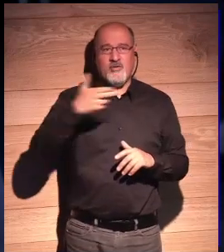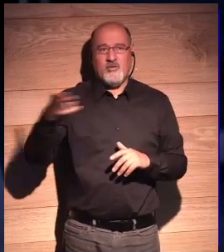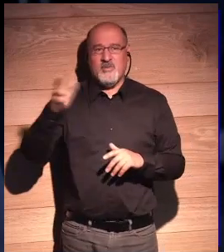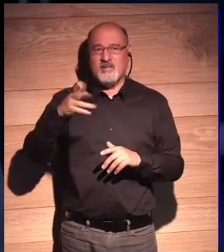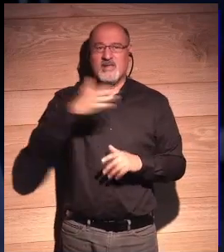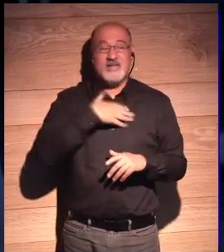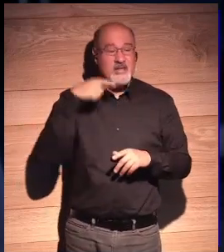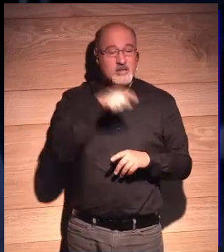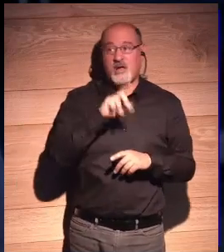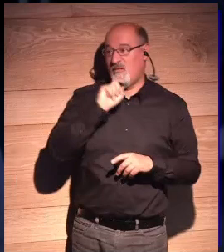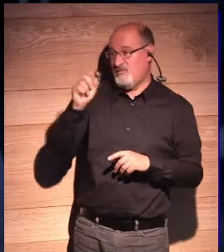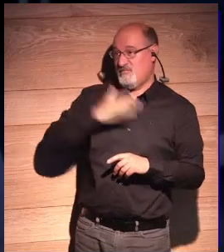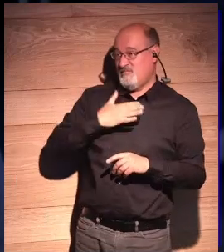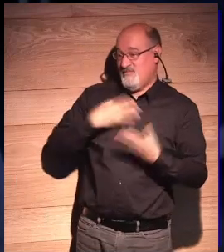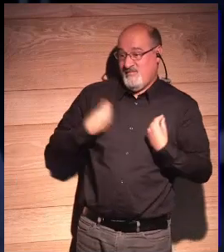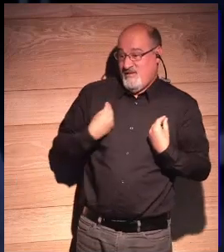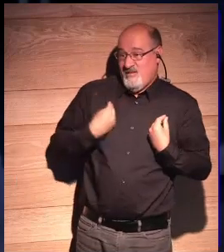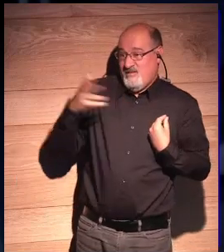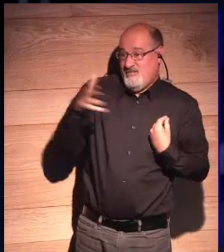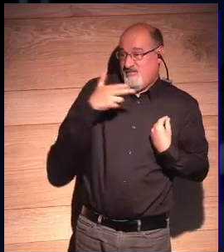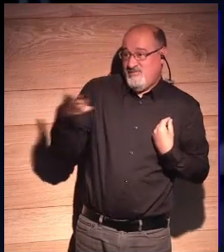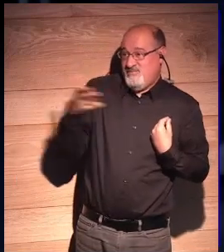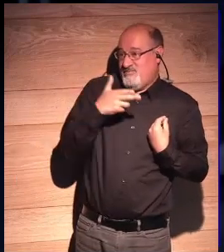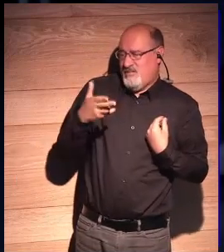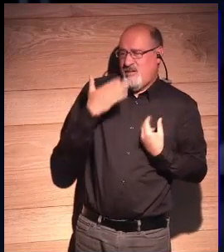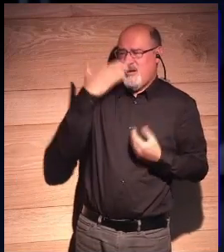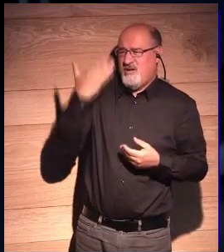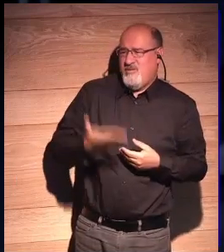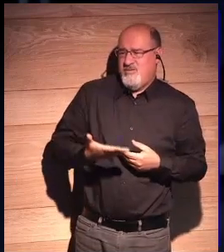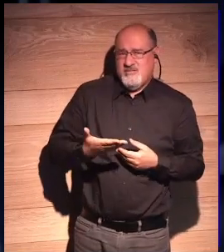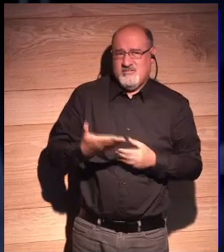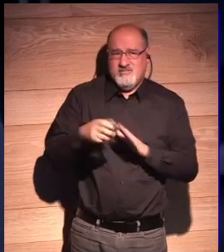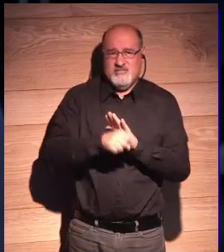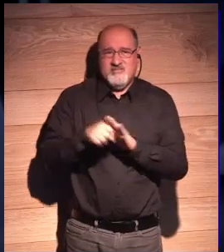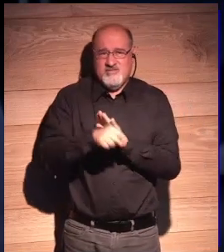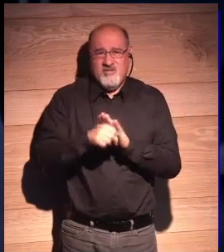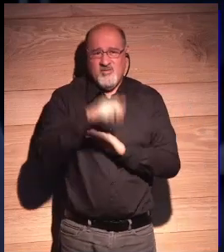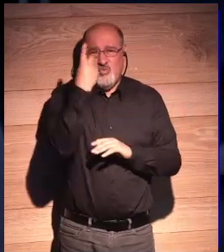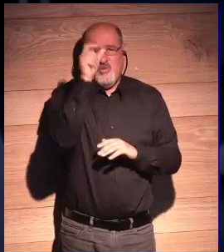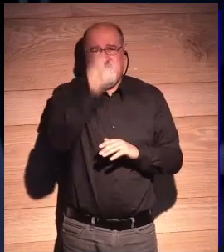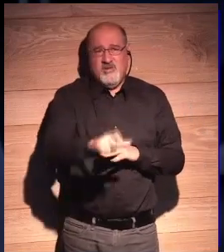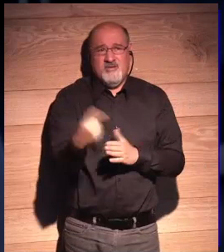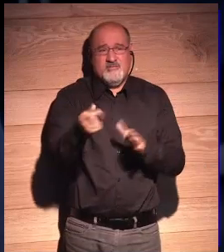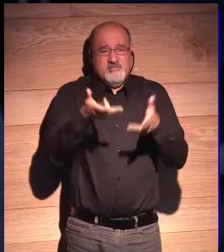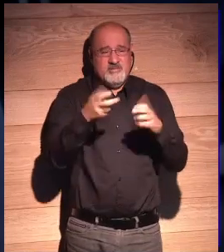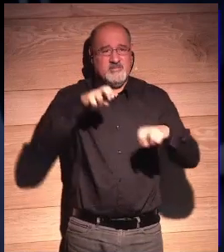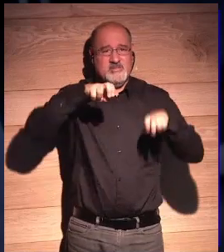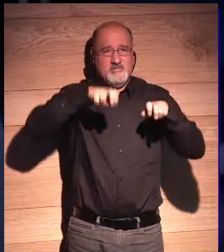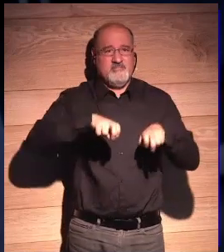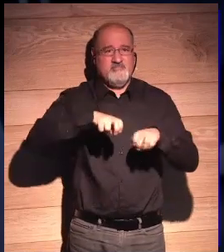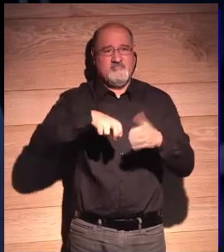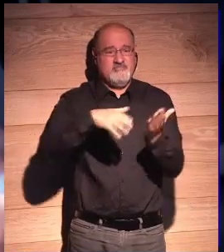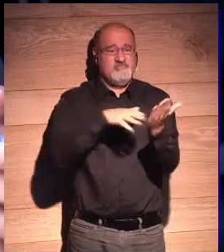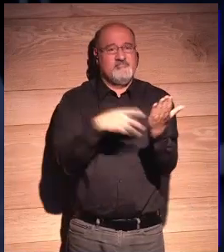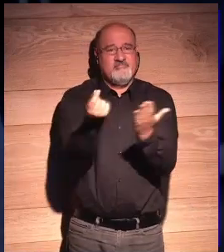be like making a movie of just like a guy sitting there. It's like one of those Andy Warhol movies where like a fly goes